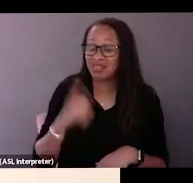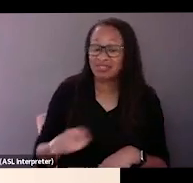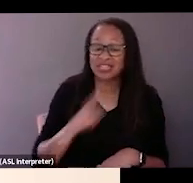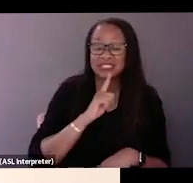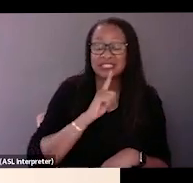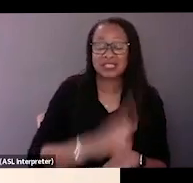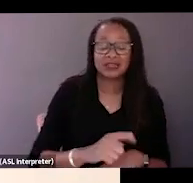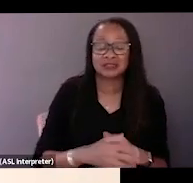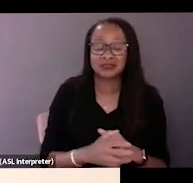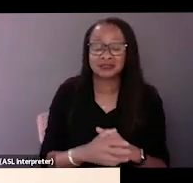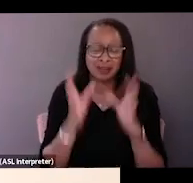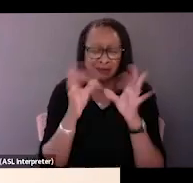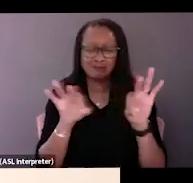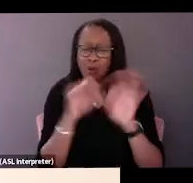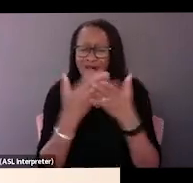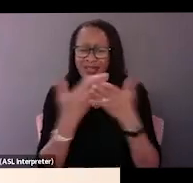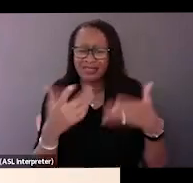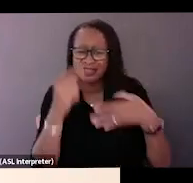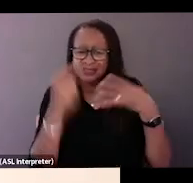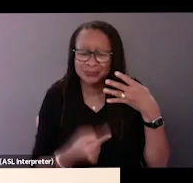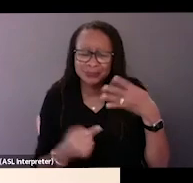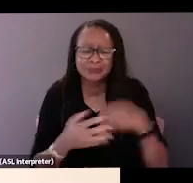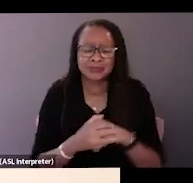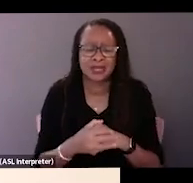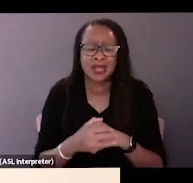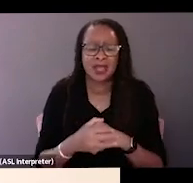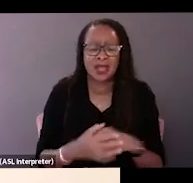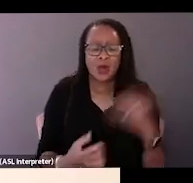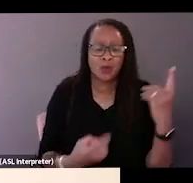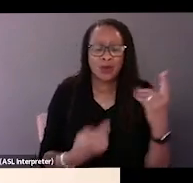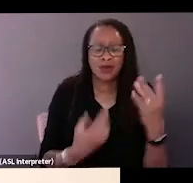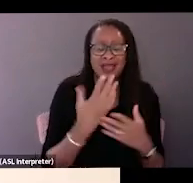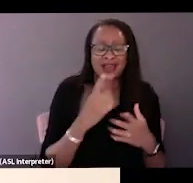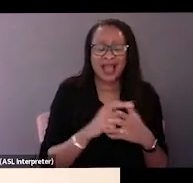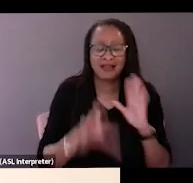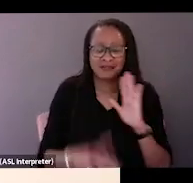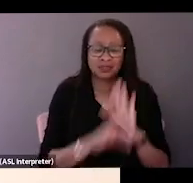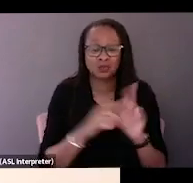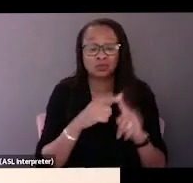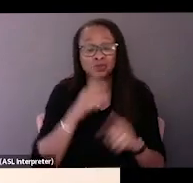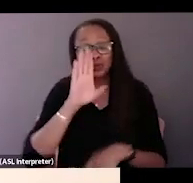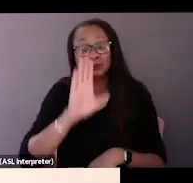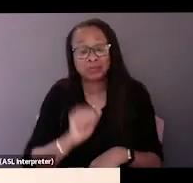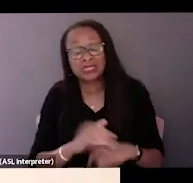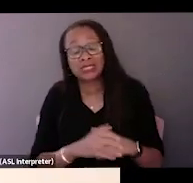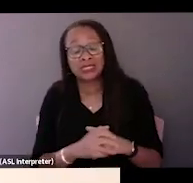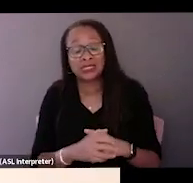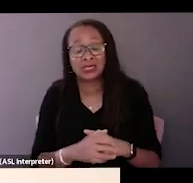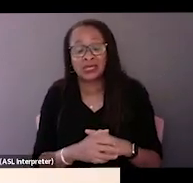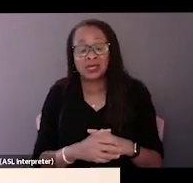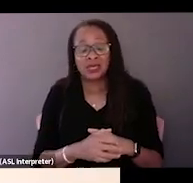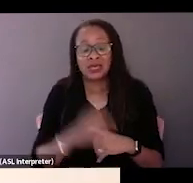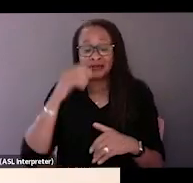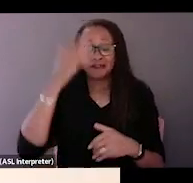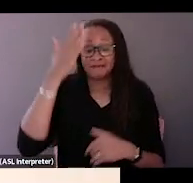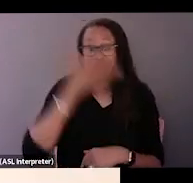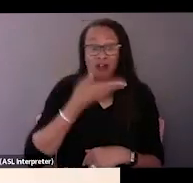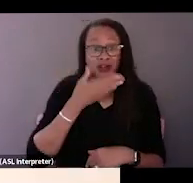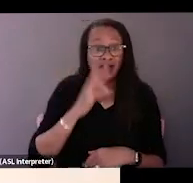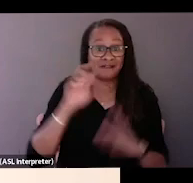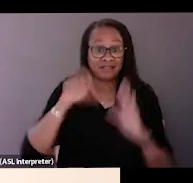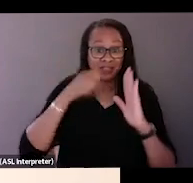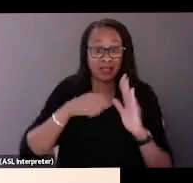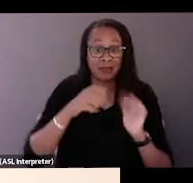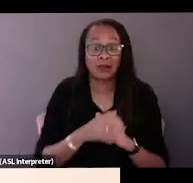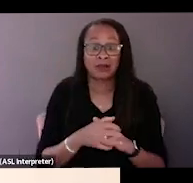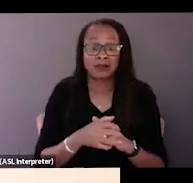muy pocas veces durante la filmación yo decidí ponerme delante de la cámara Pues por un